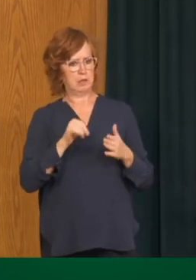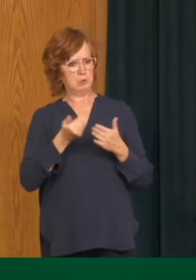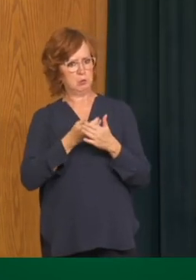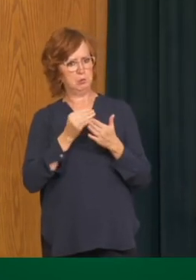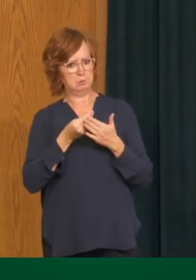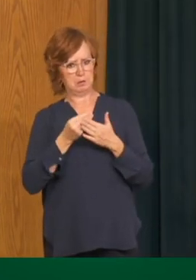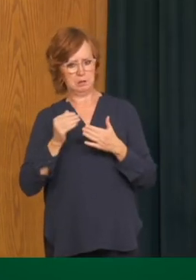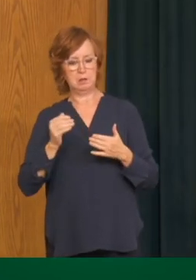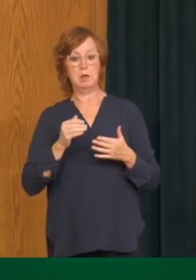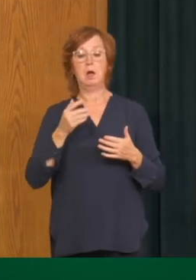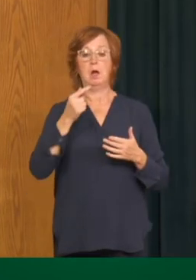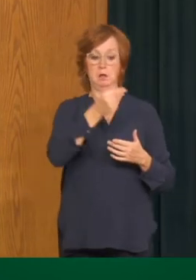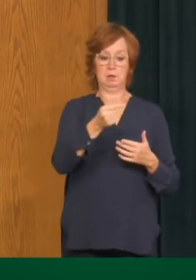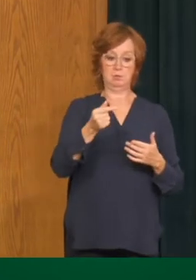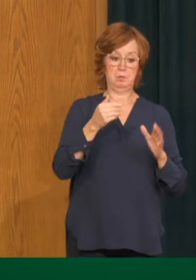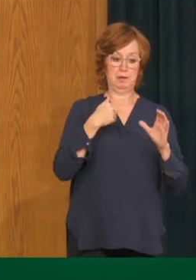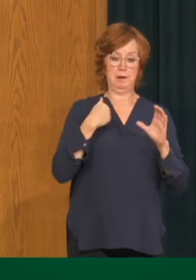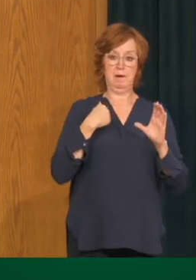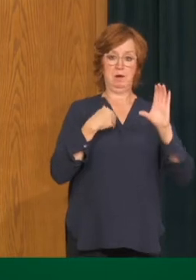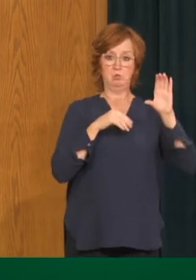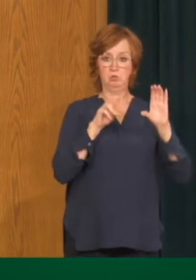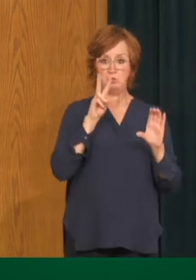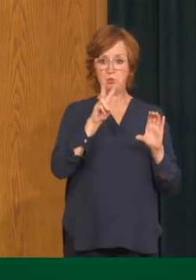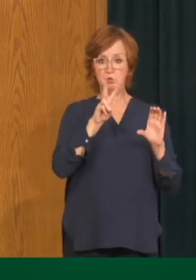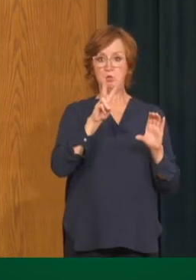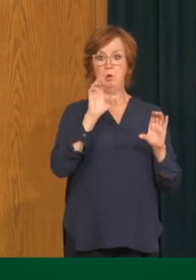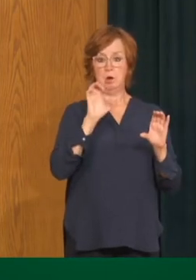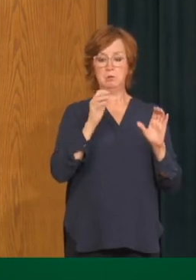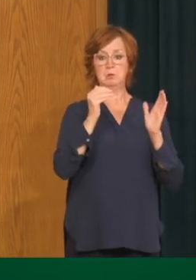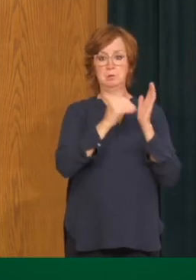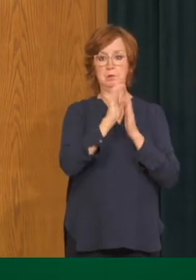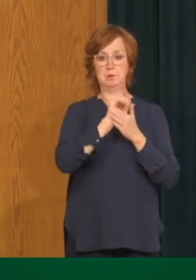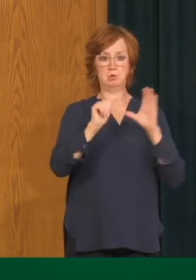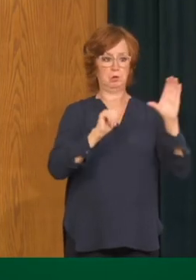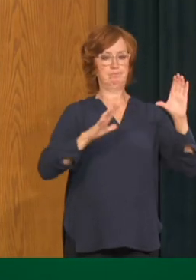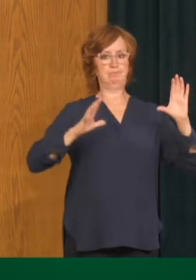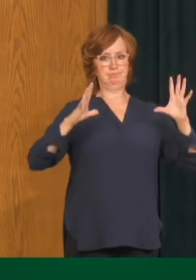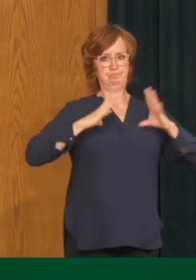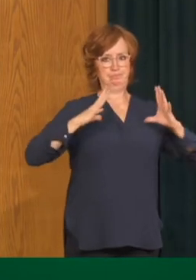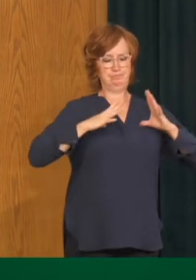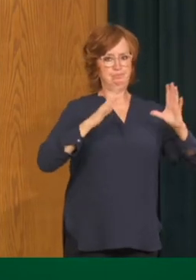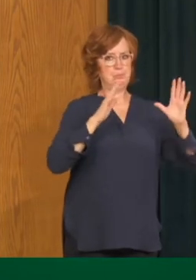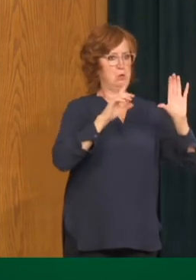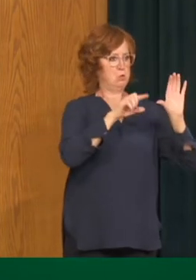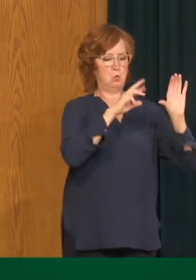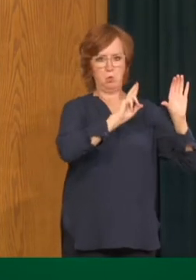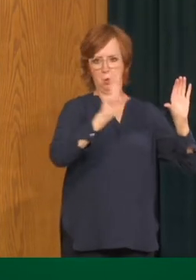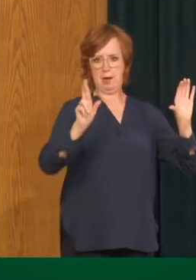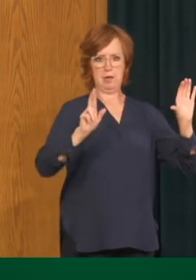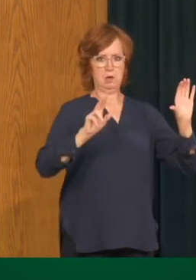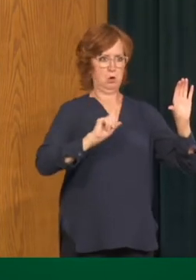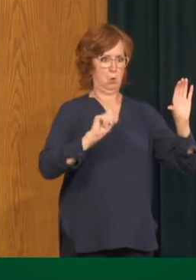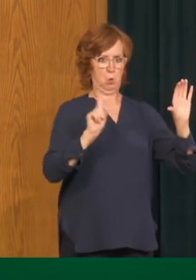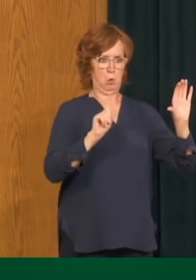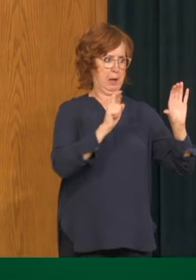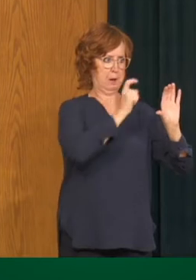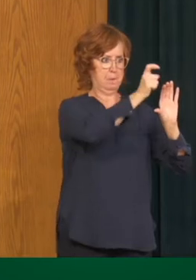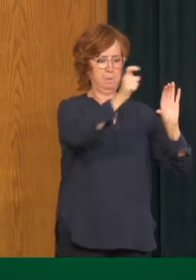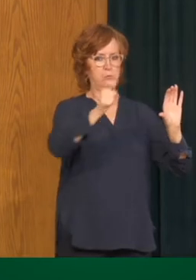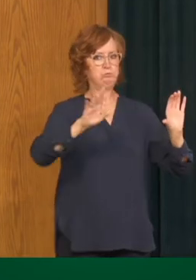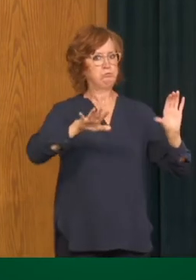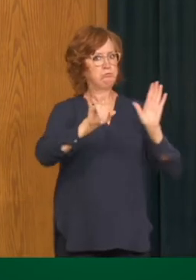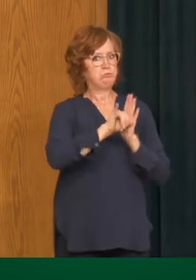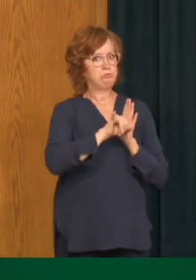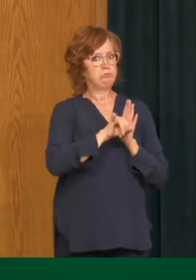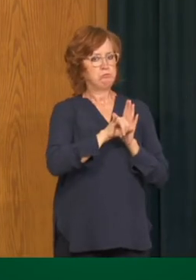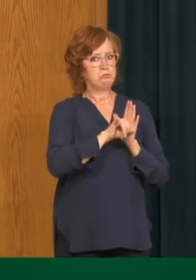had put aside $200 million for contingency fund should we need it in different ministries across government, should we need it for whatever reason